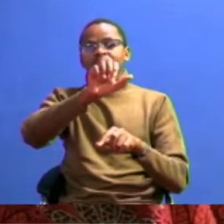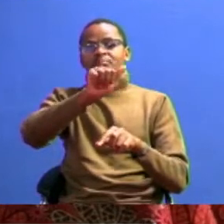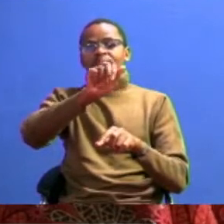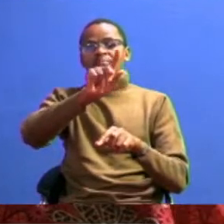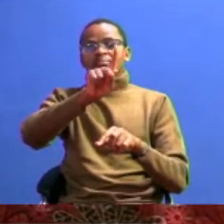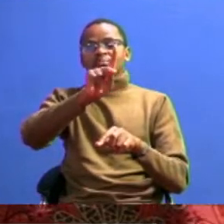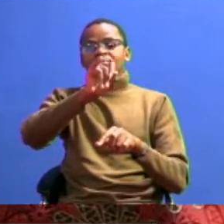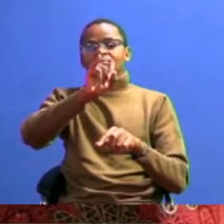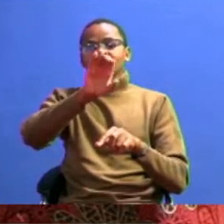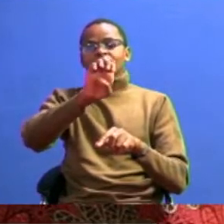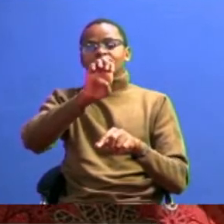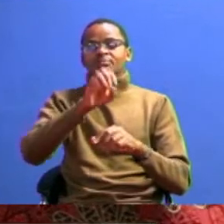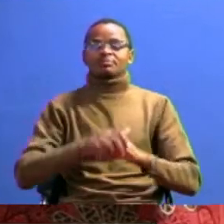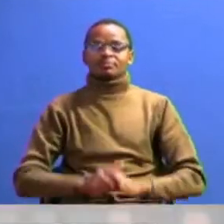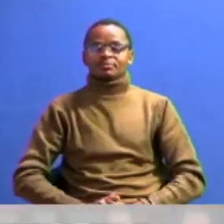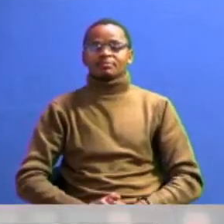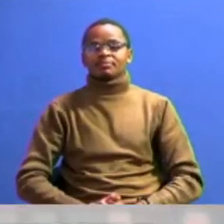Nasiran.